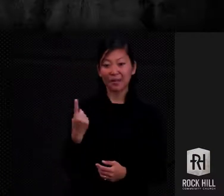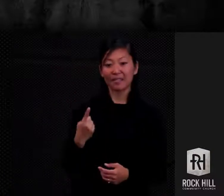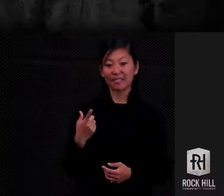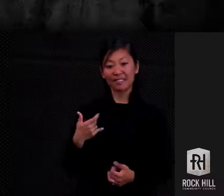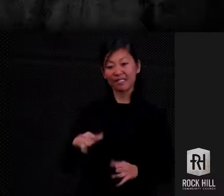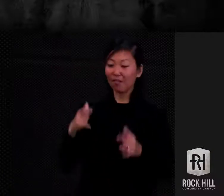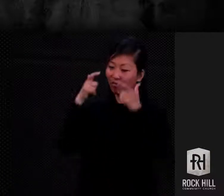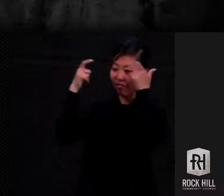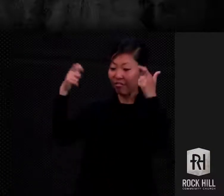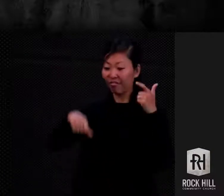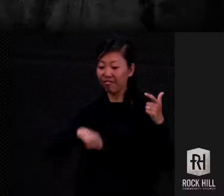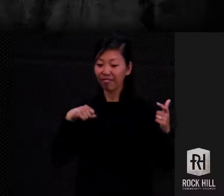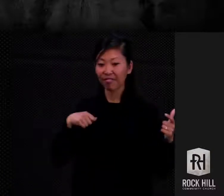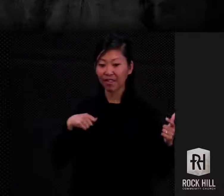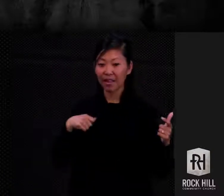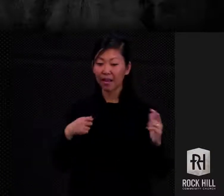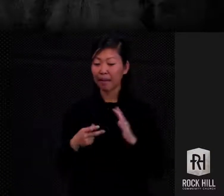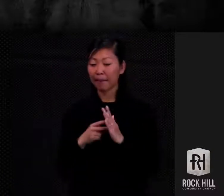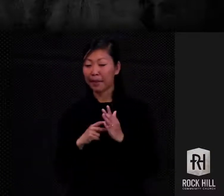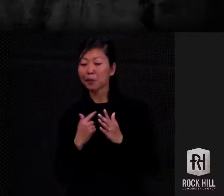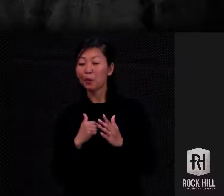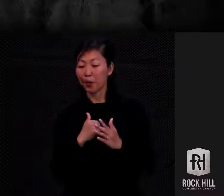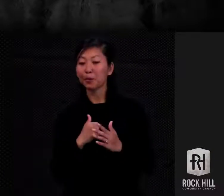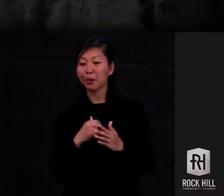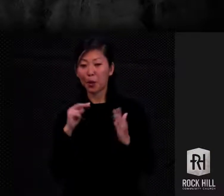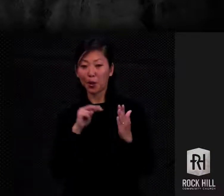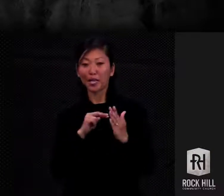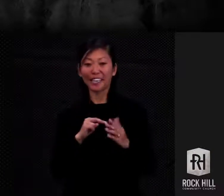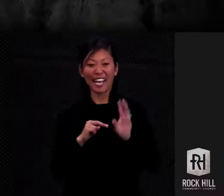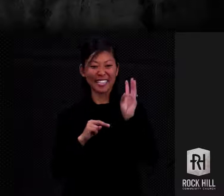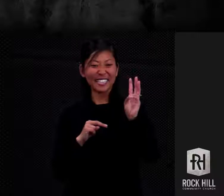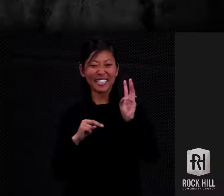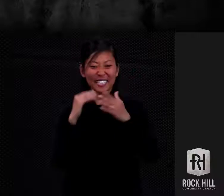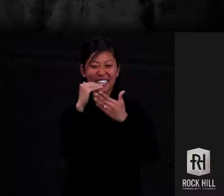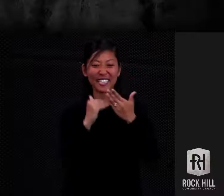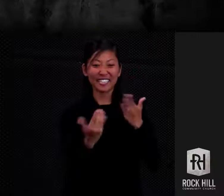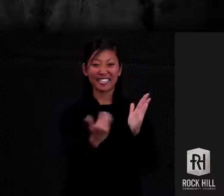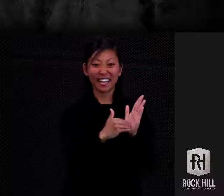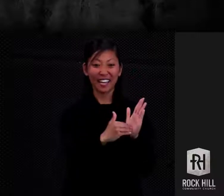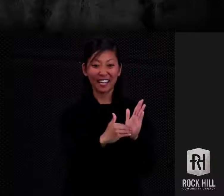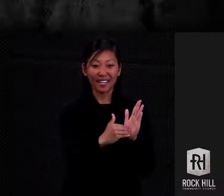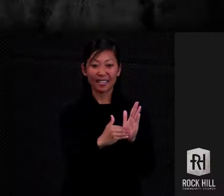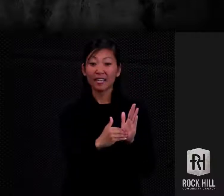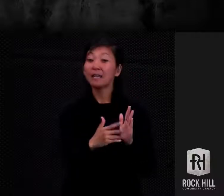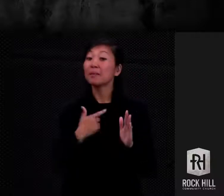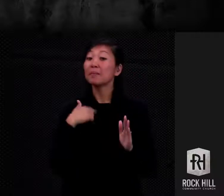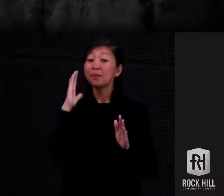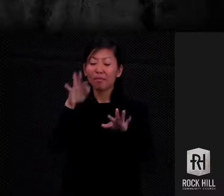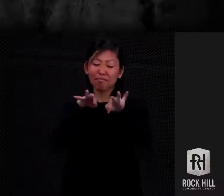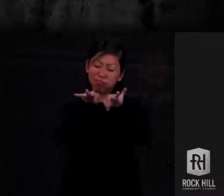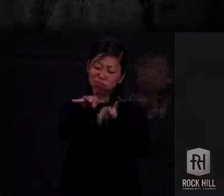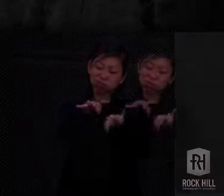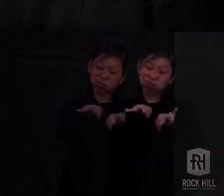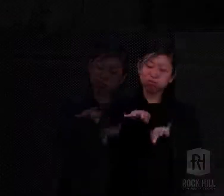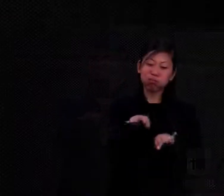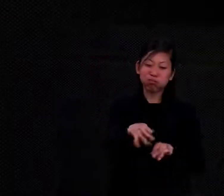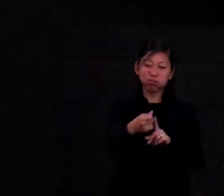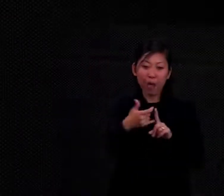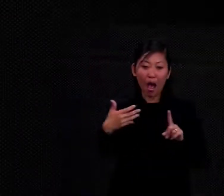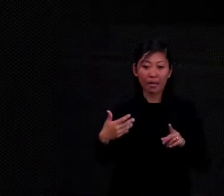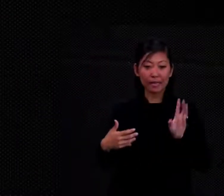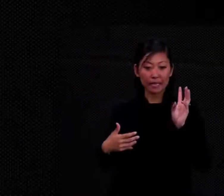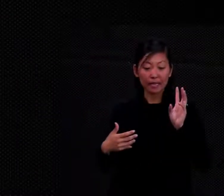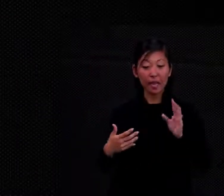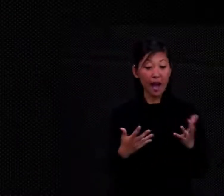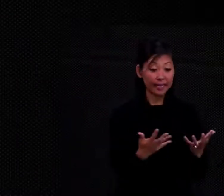proud, maybe we should go back through that list of six things again. Maybe I should articulate for you how a